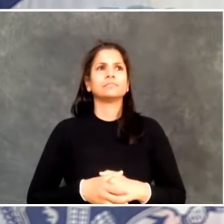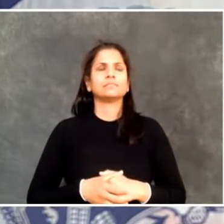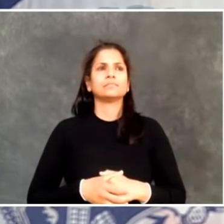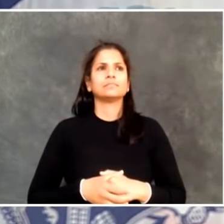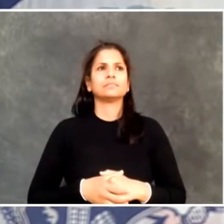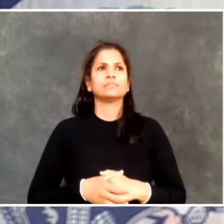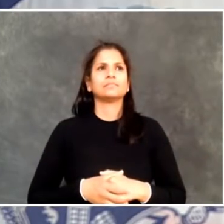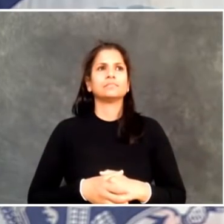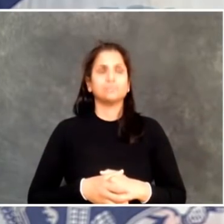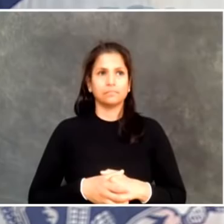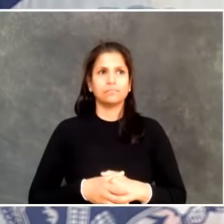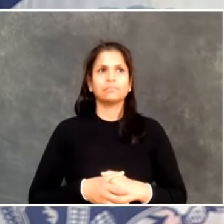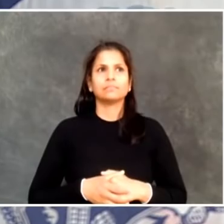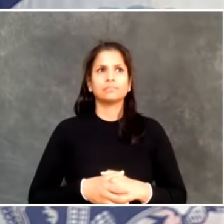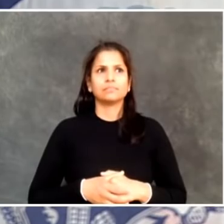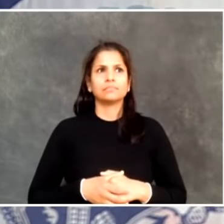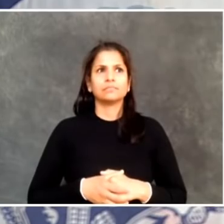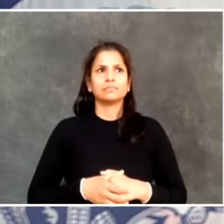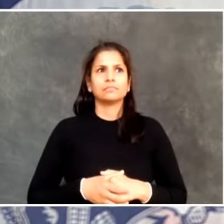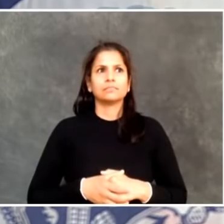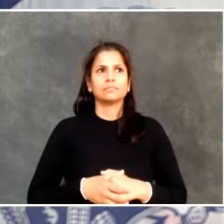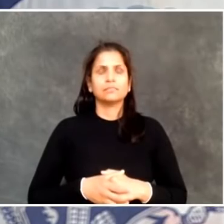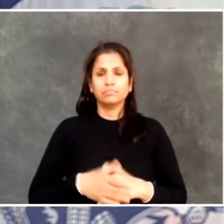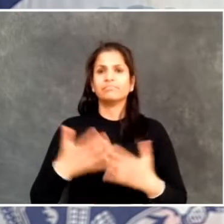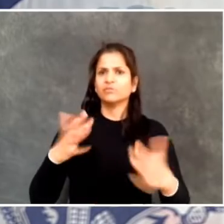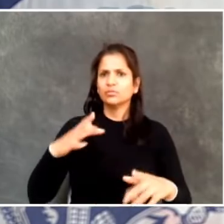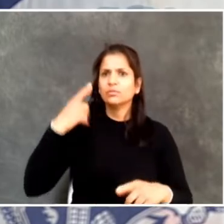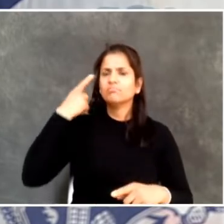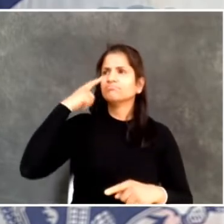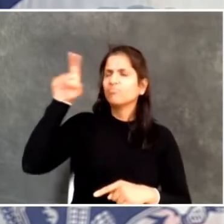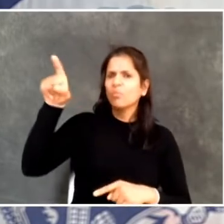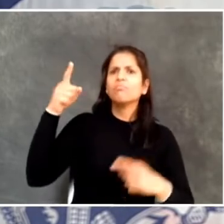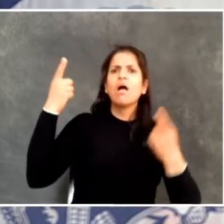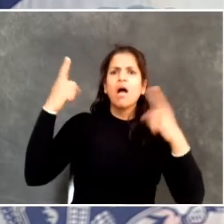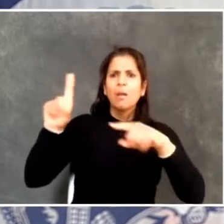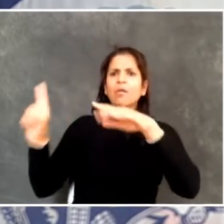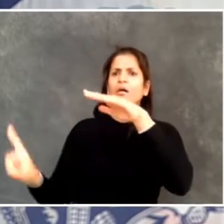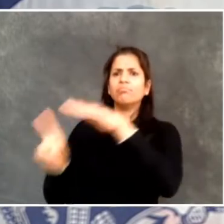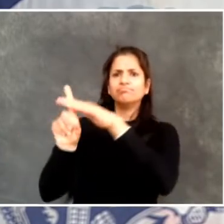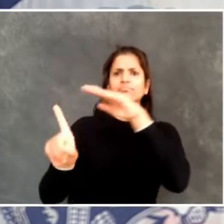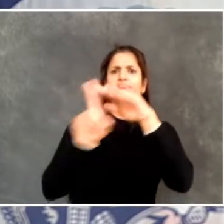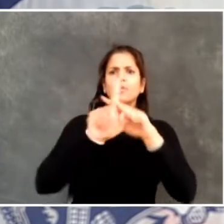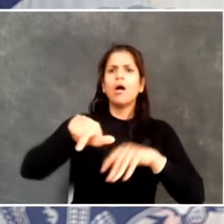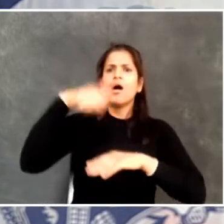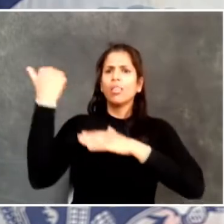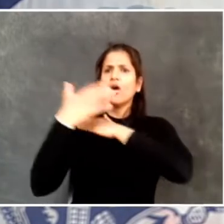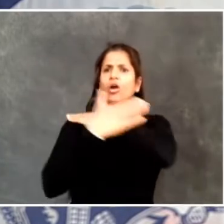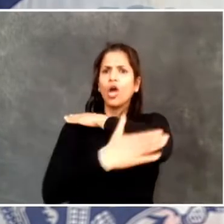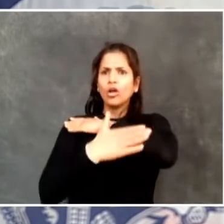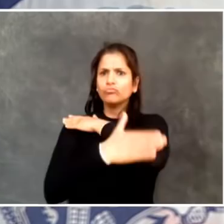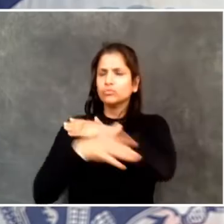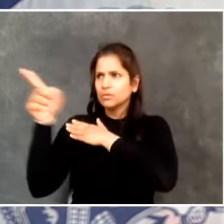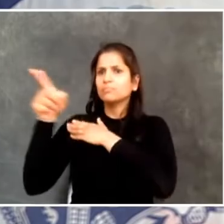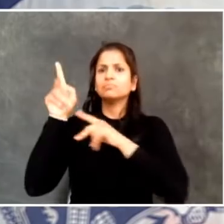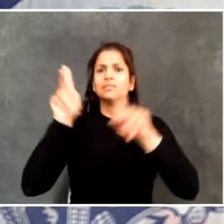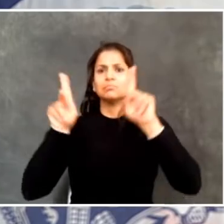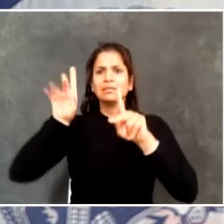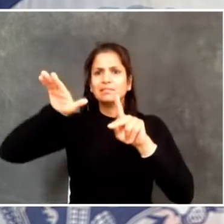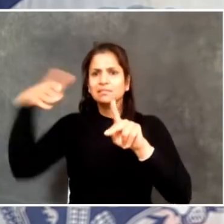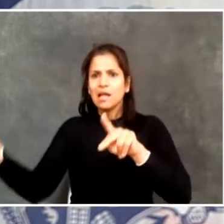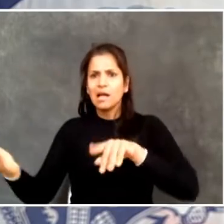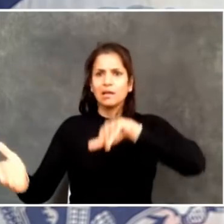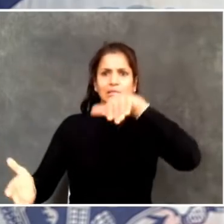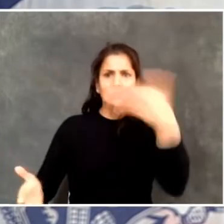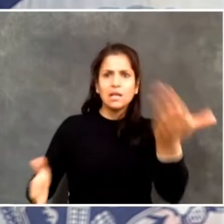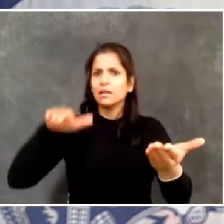as we got more and more information, and you saw the map a few days ago, and that was striking, and this new information is striking, it became